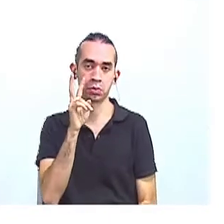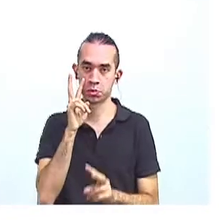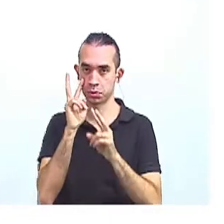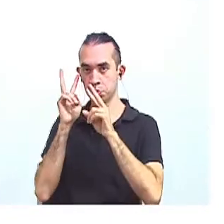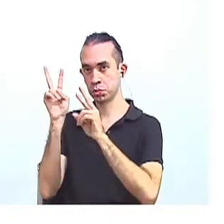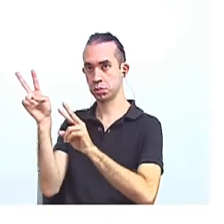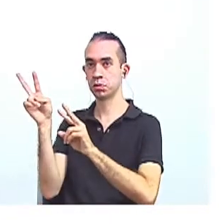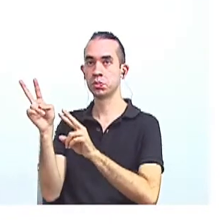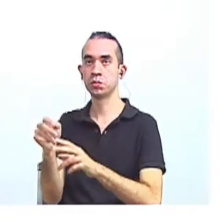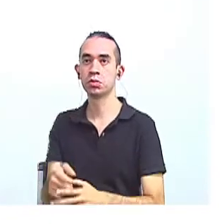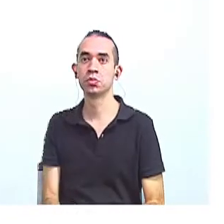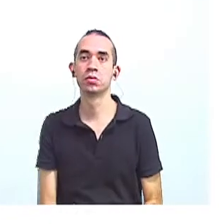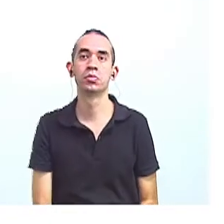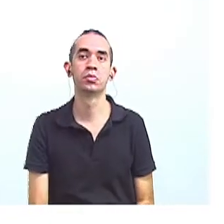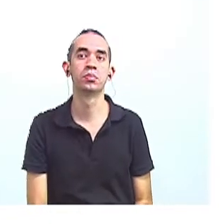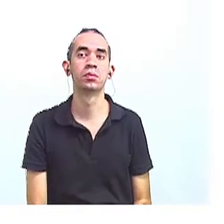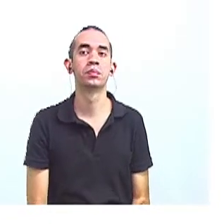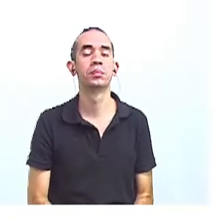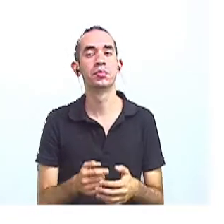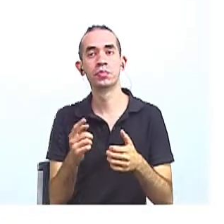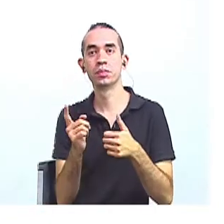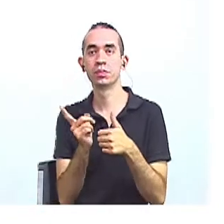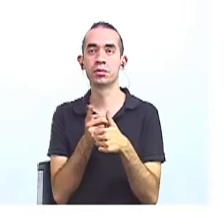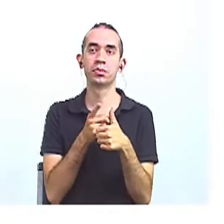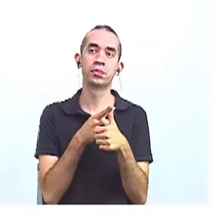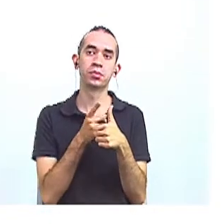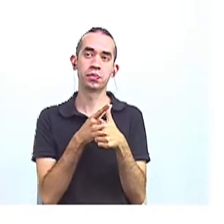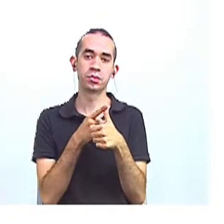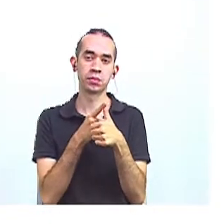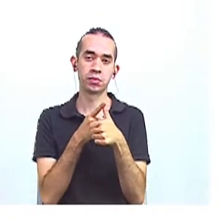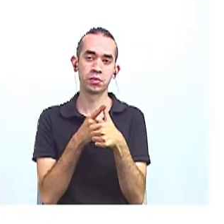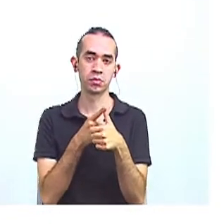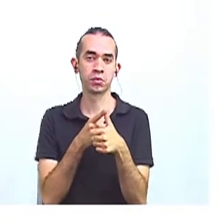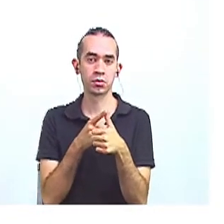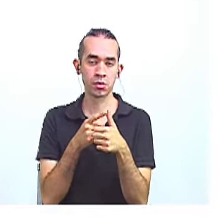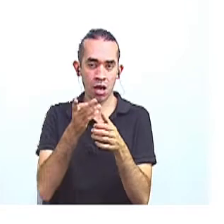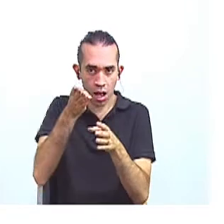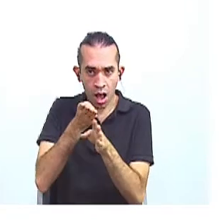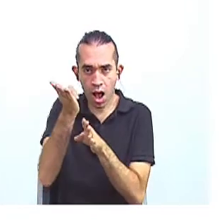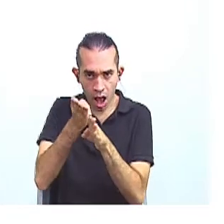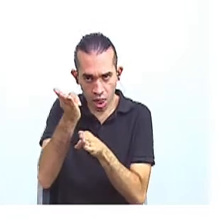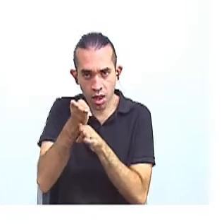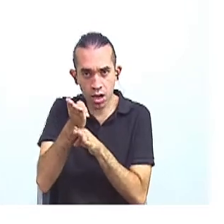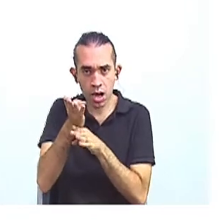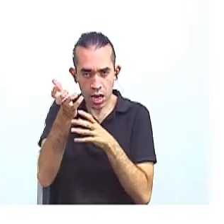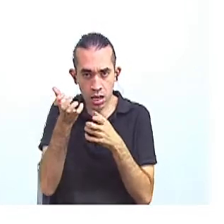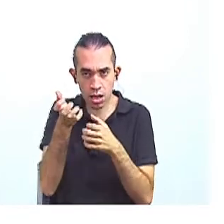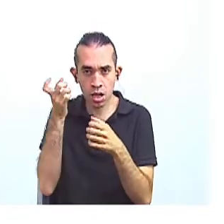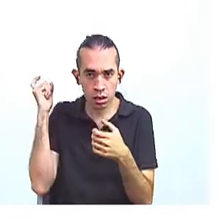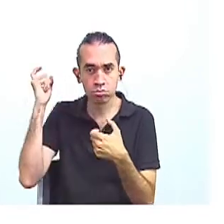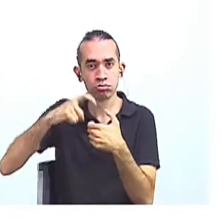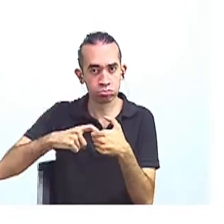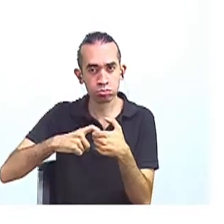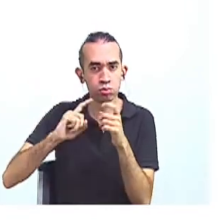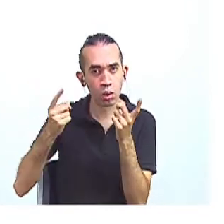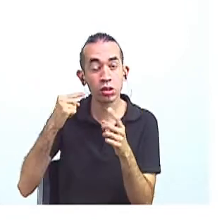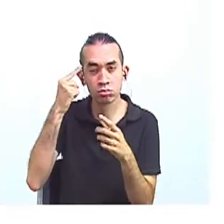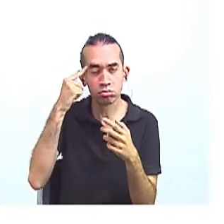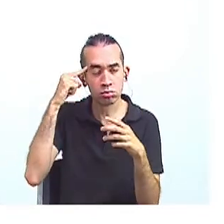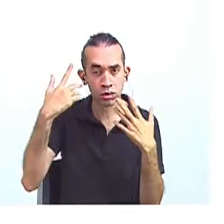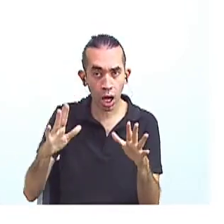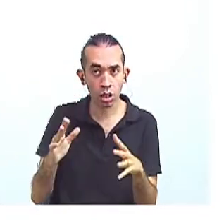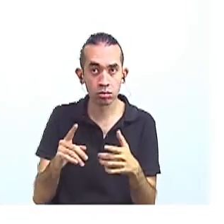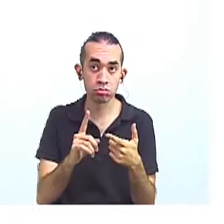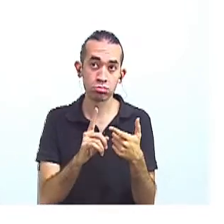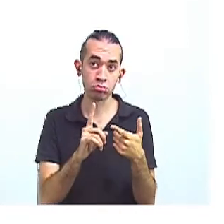questions. Number one, have you ever thought about the major you want to pursue or enroll in? Maybe it is a major